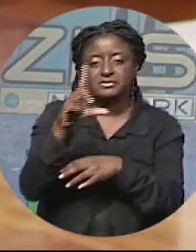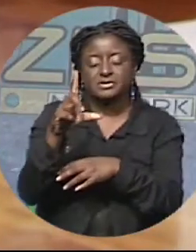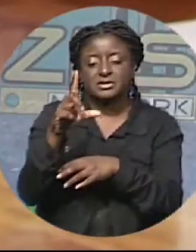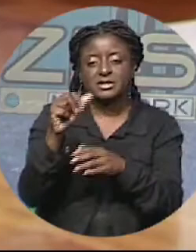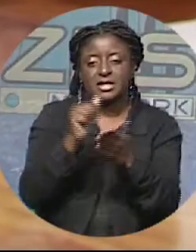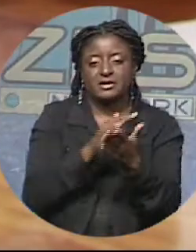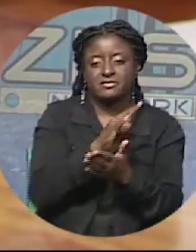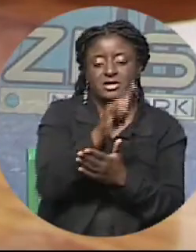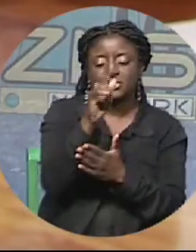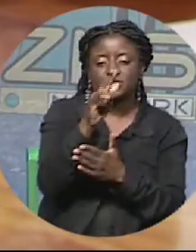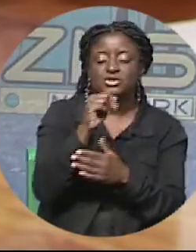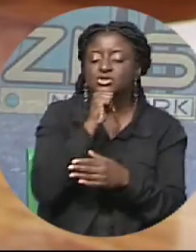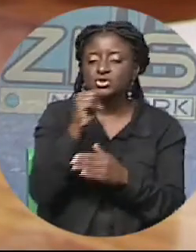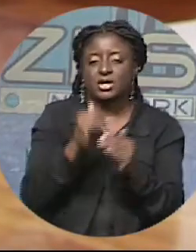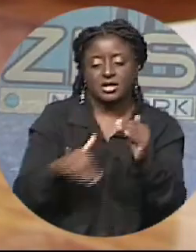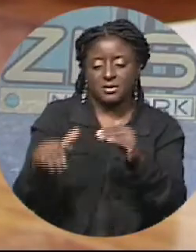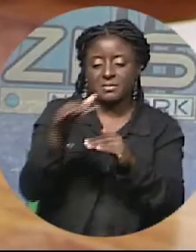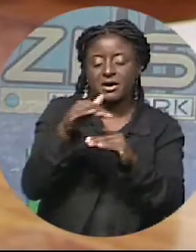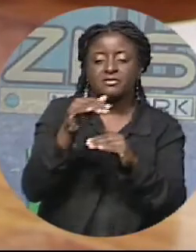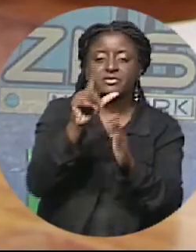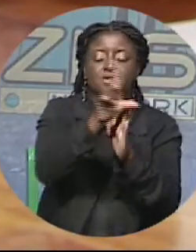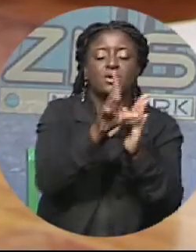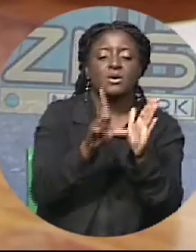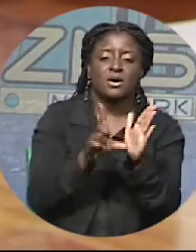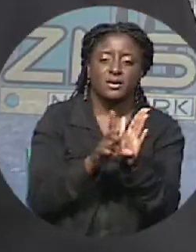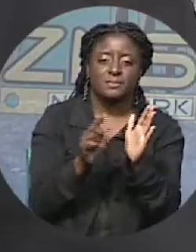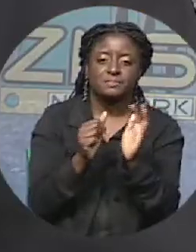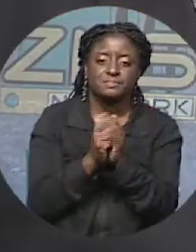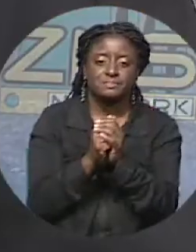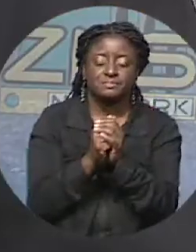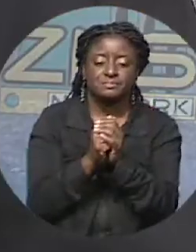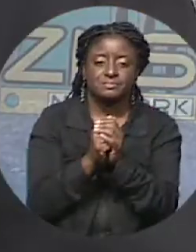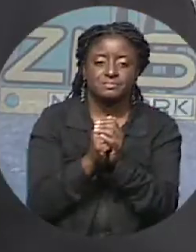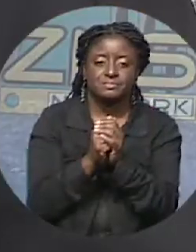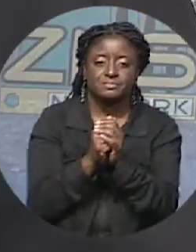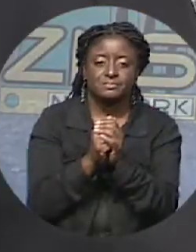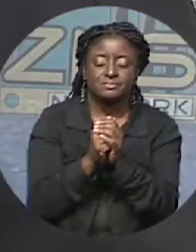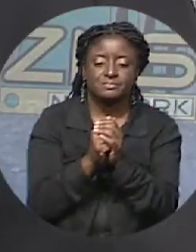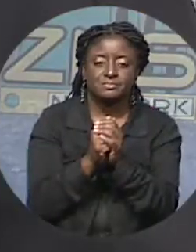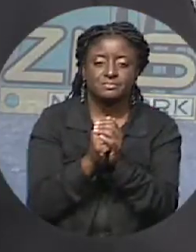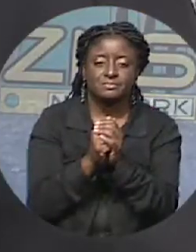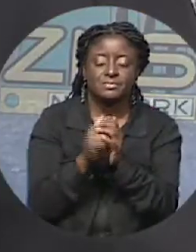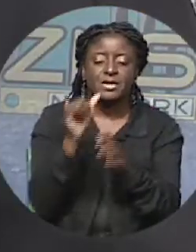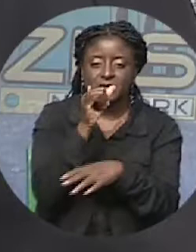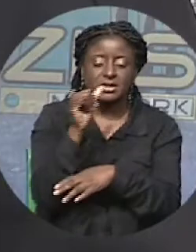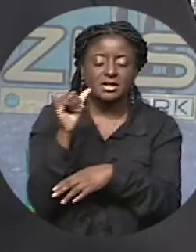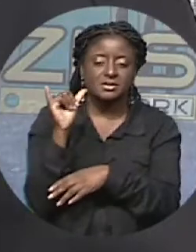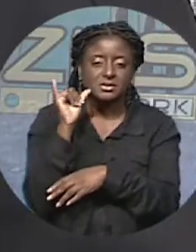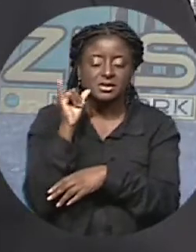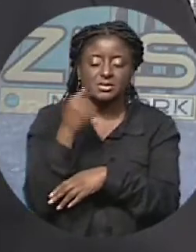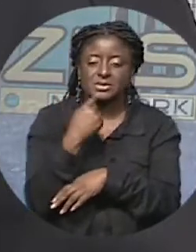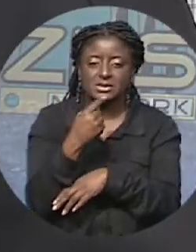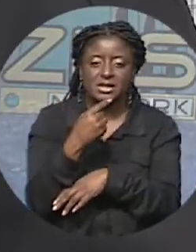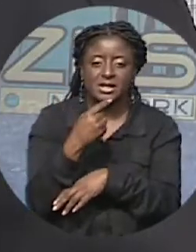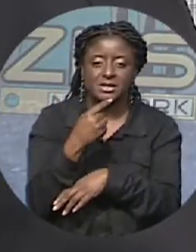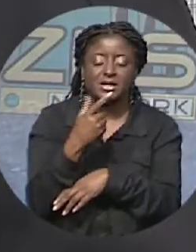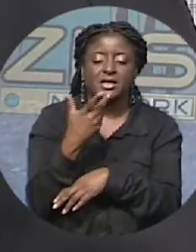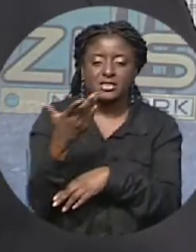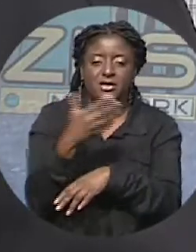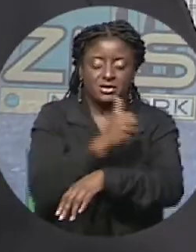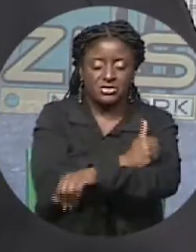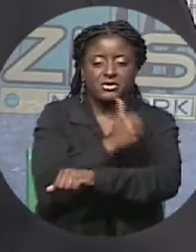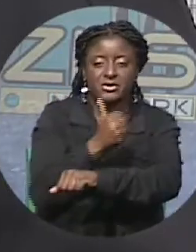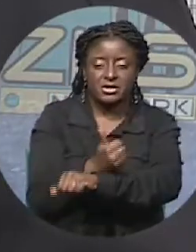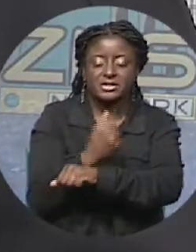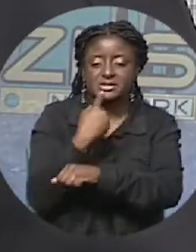it. Cleopatra Murphy, ZNS Network News. Yesterday, we told you that civil aviation authorities issued a statement saying that they